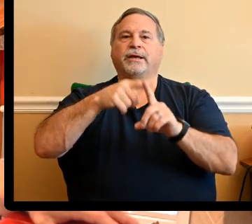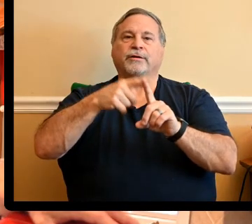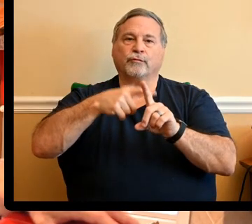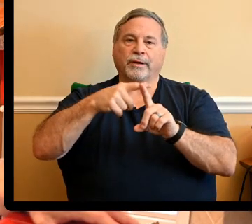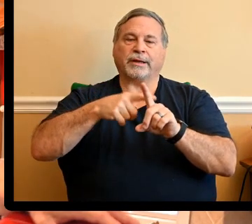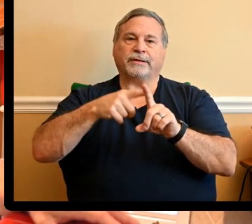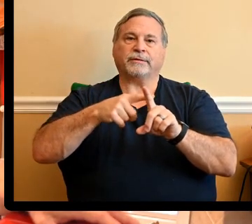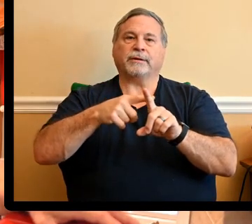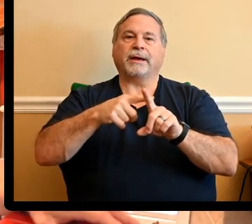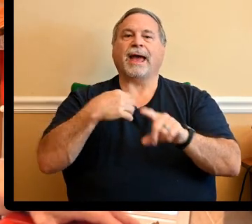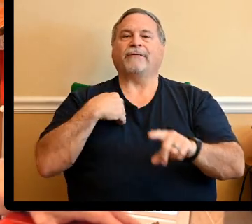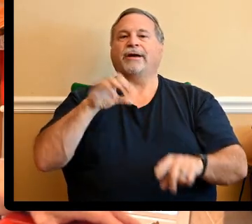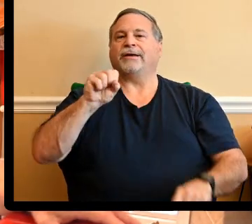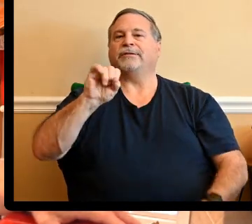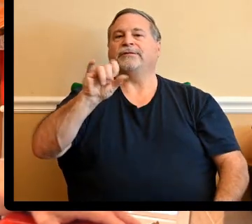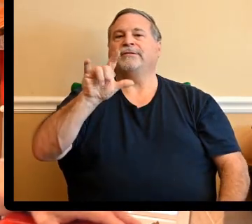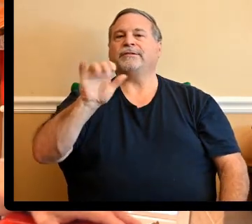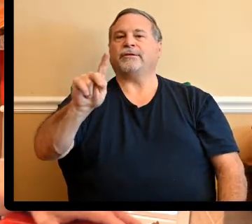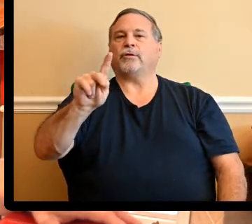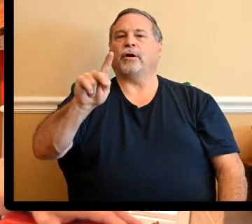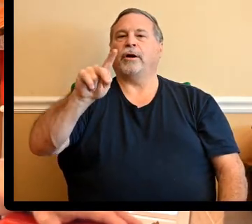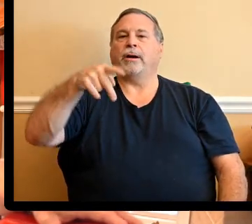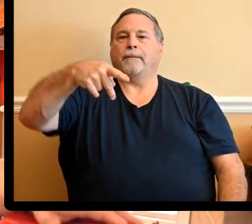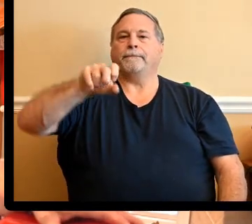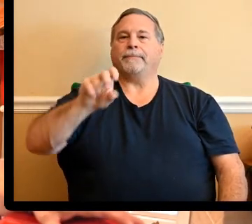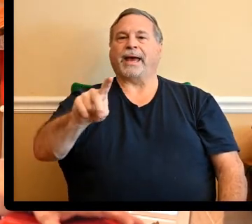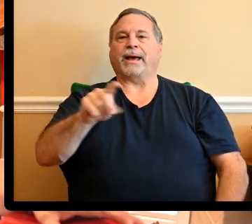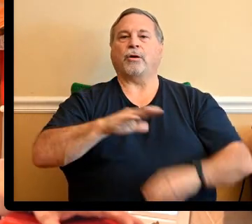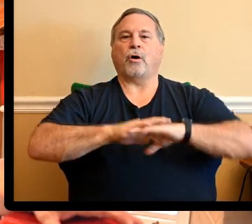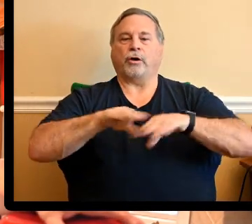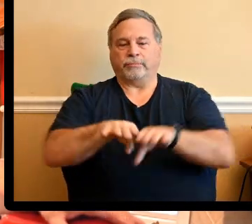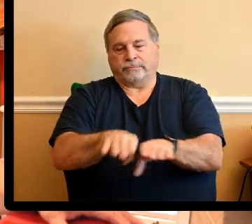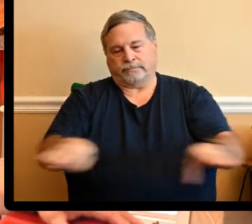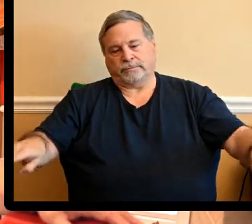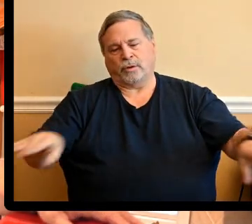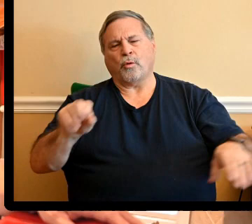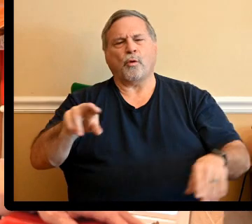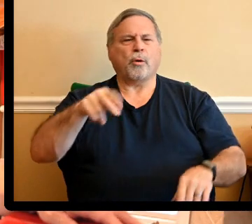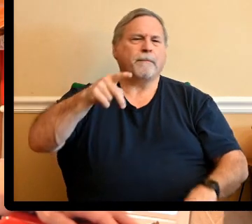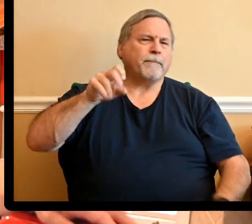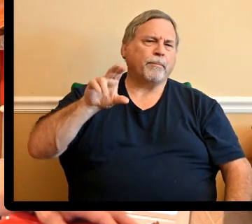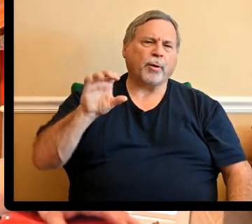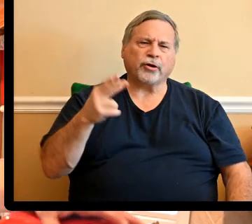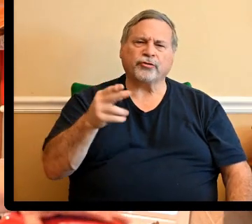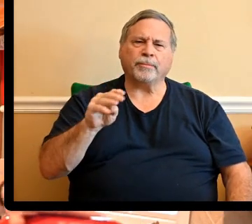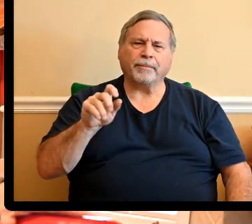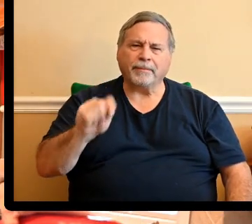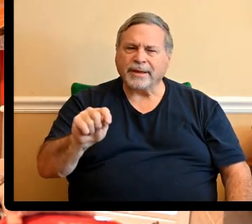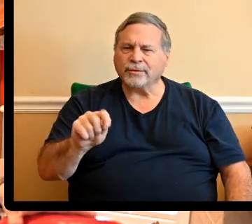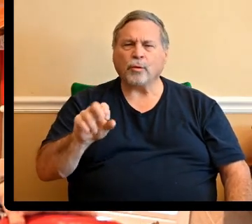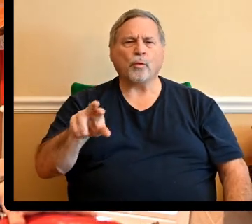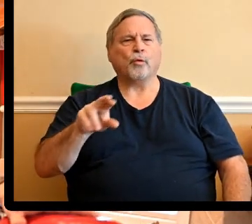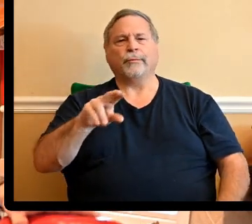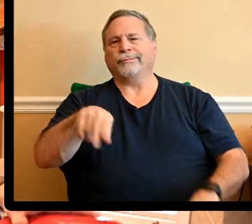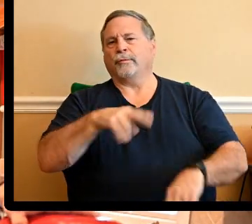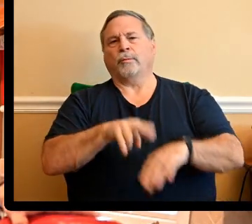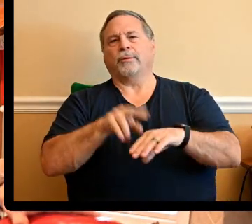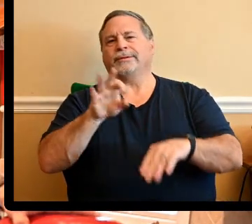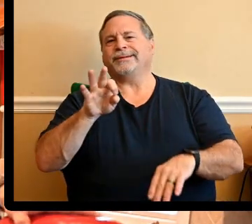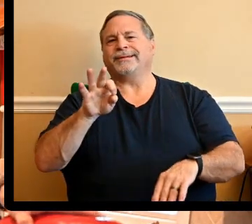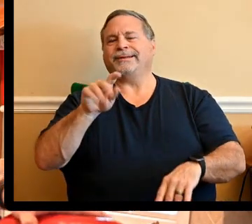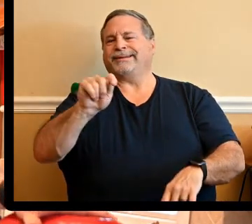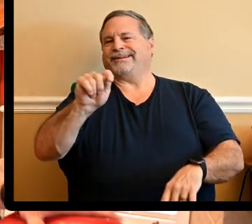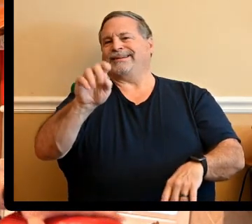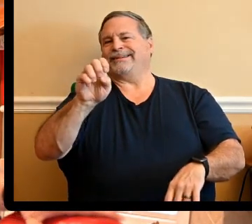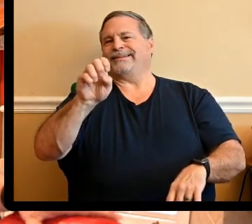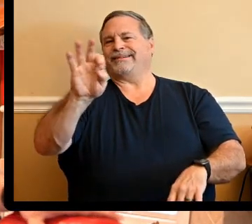our pans down with a silk pad on them. So you could use parchment paper if you wanted. You could do it on a standard